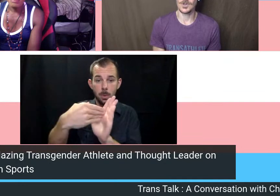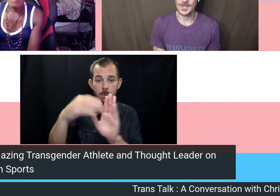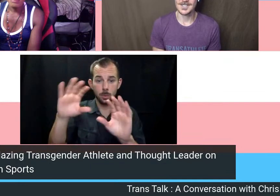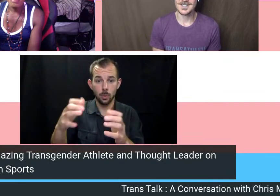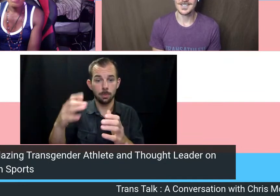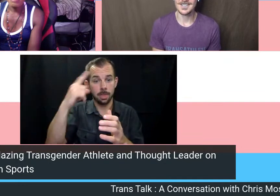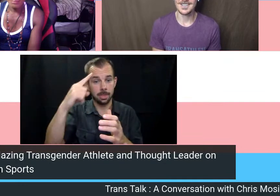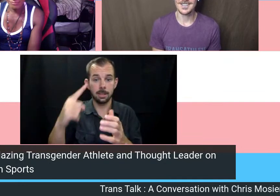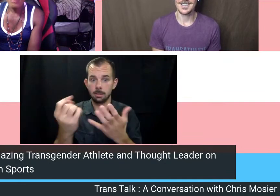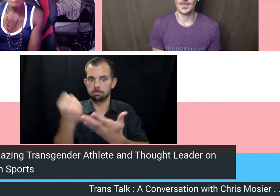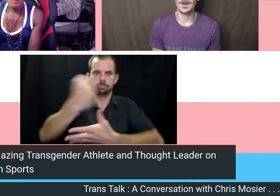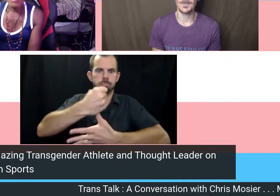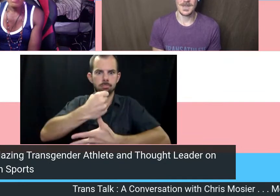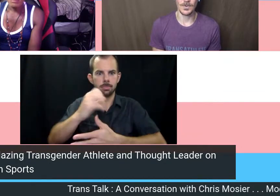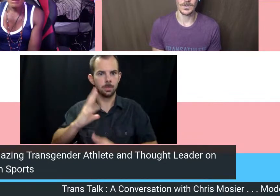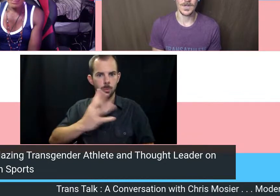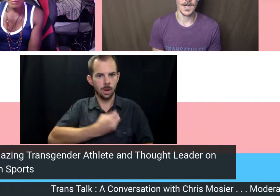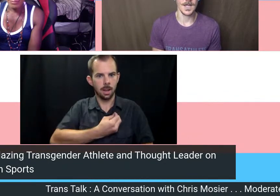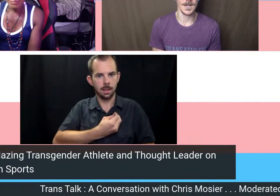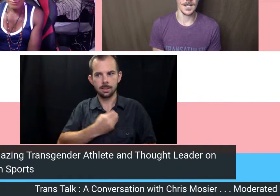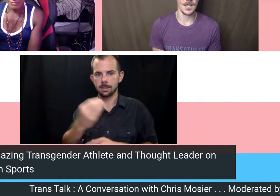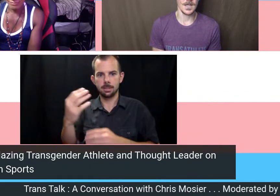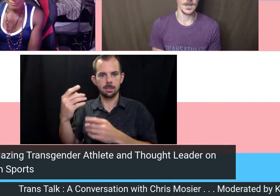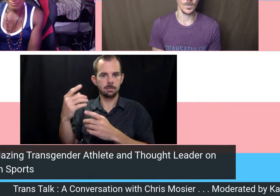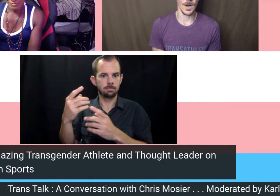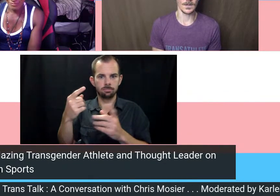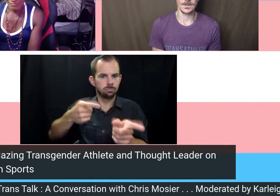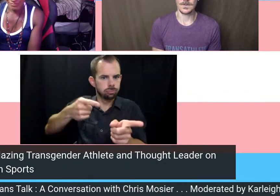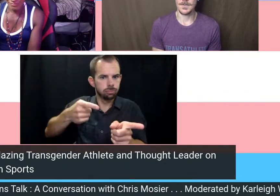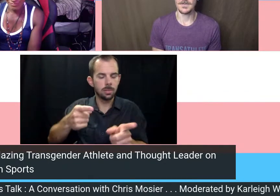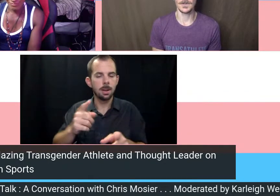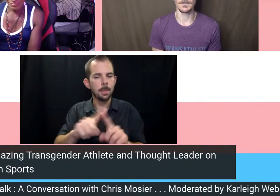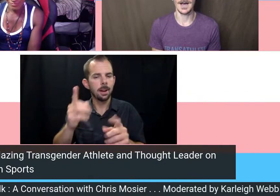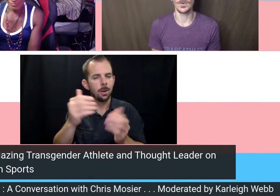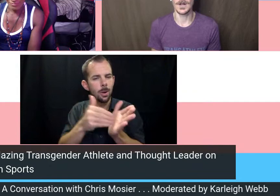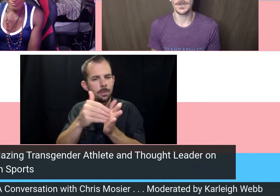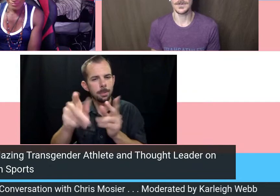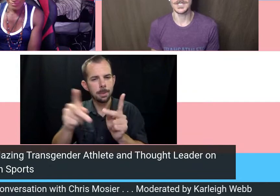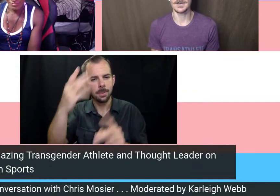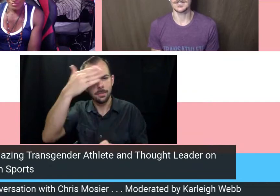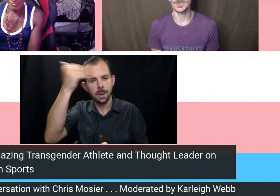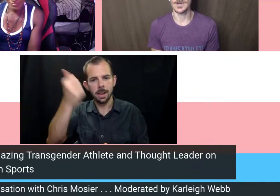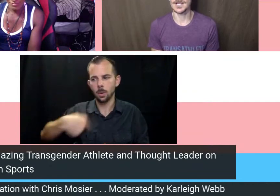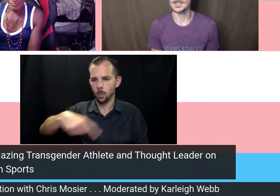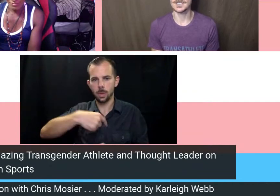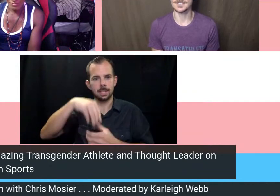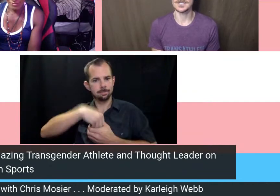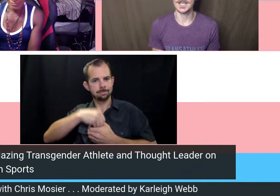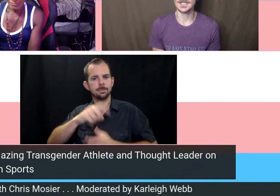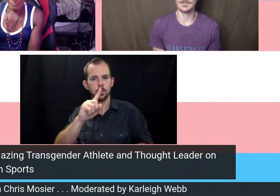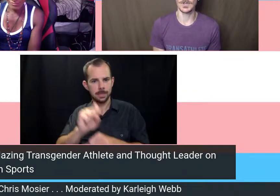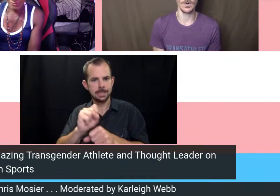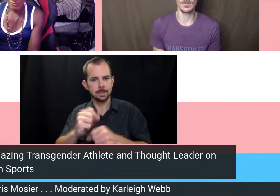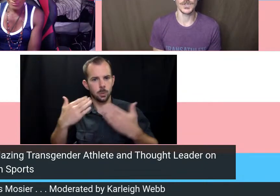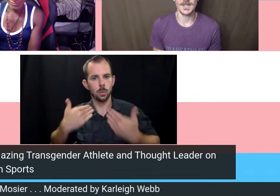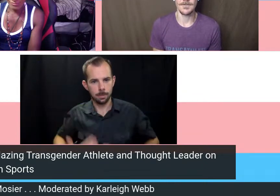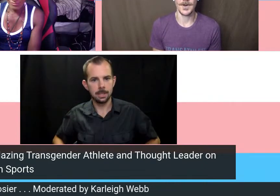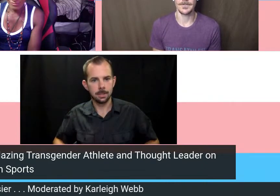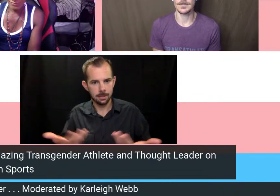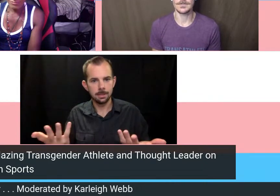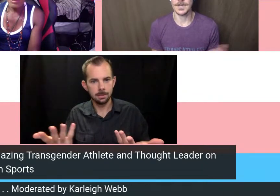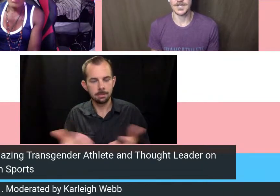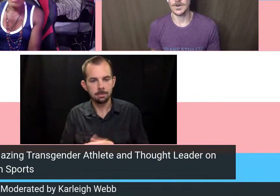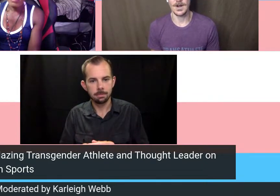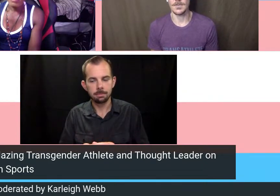are humans and we are people. And while they may feel empowered on the other side of a screen to say some really horrible